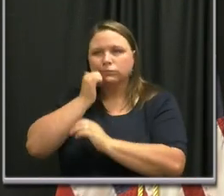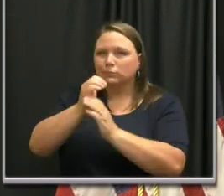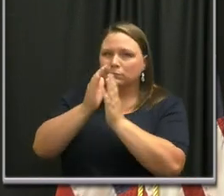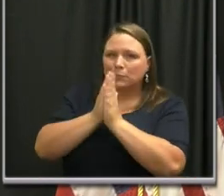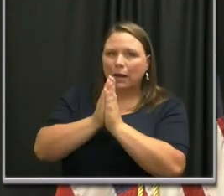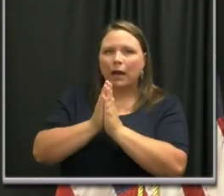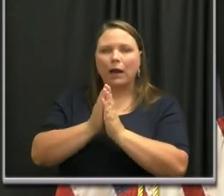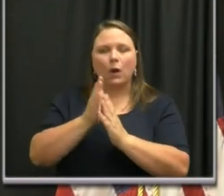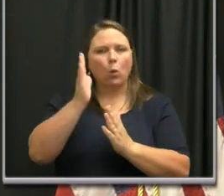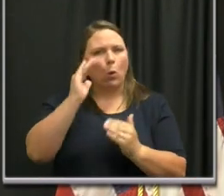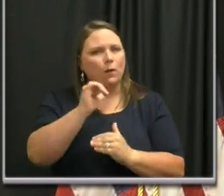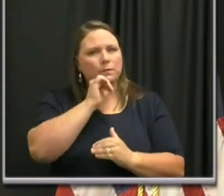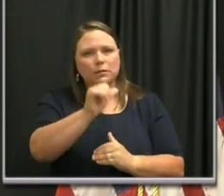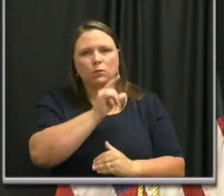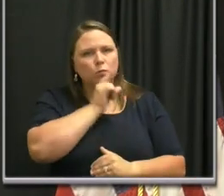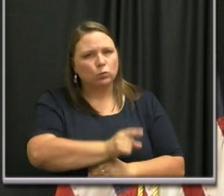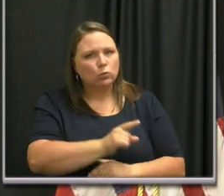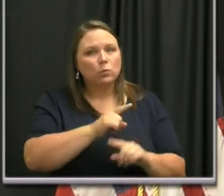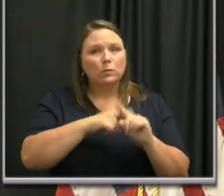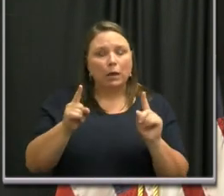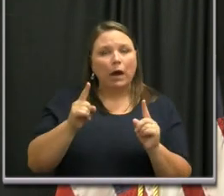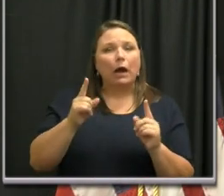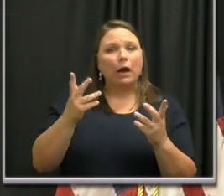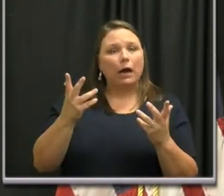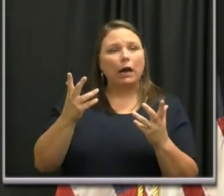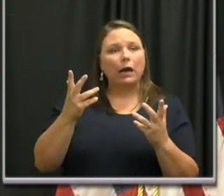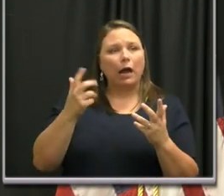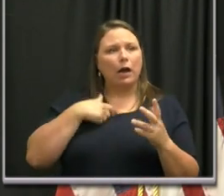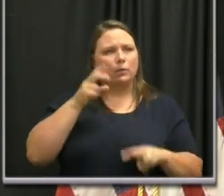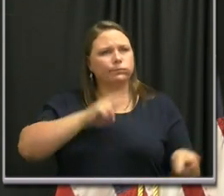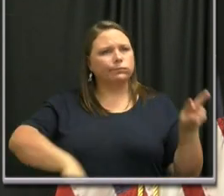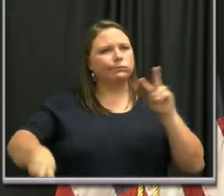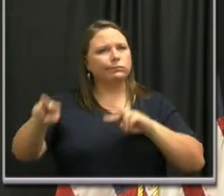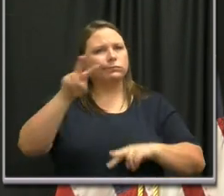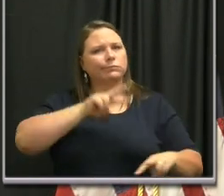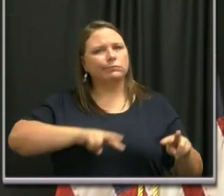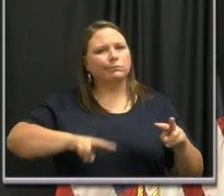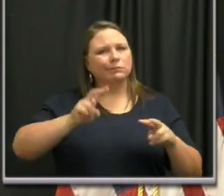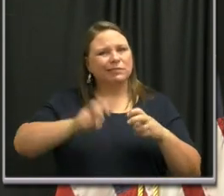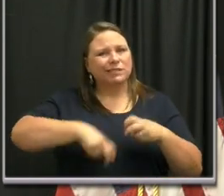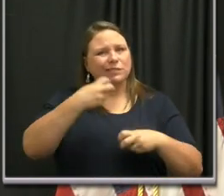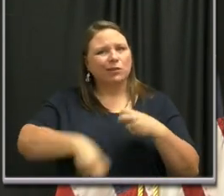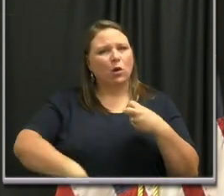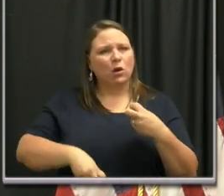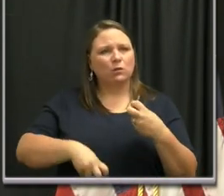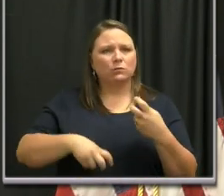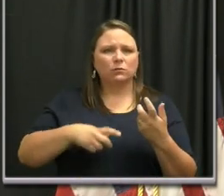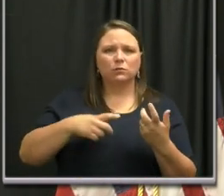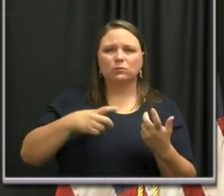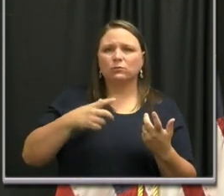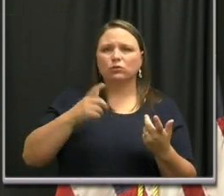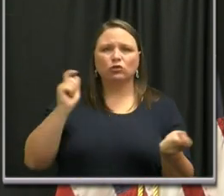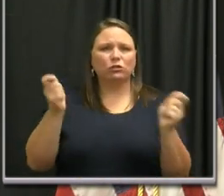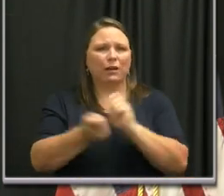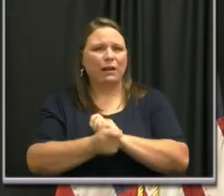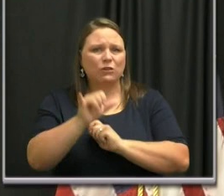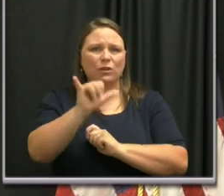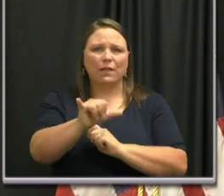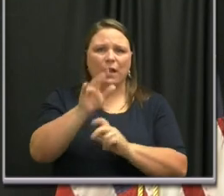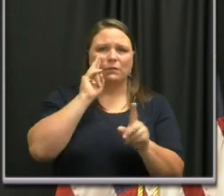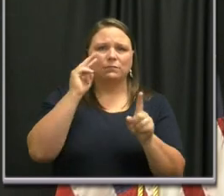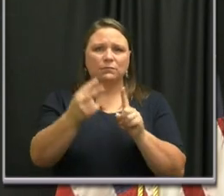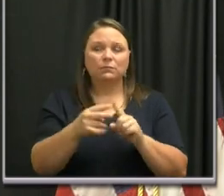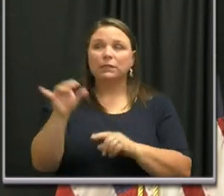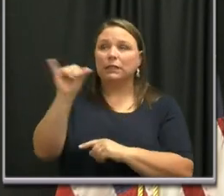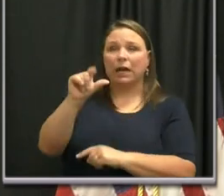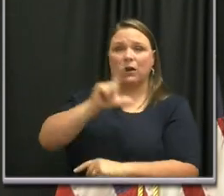not the case, but all things considered, it's hard to draw any other conclusion. Like that officer who